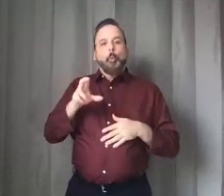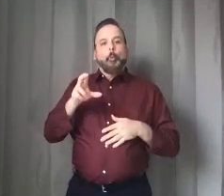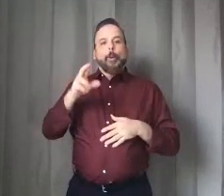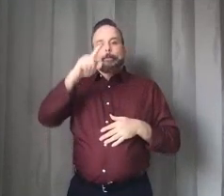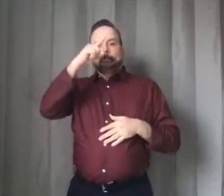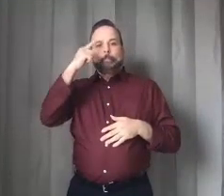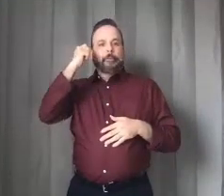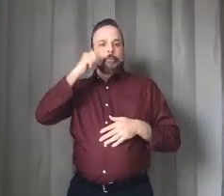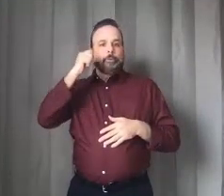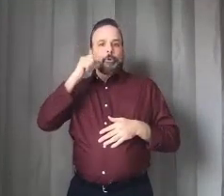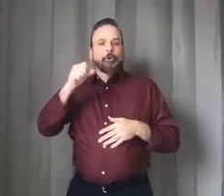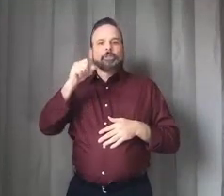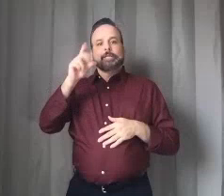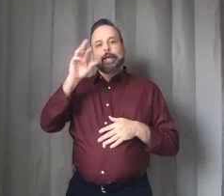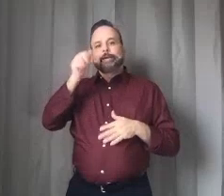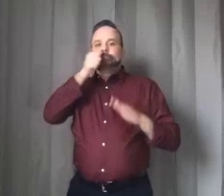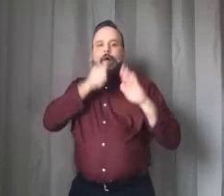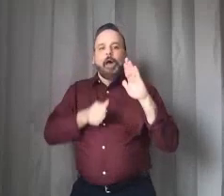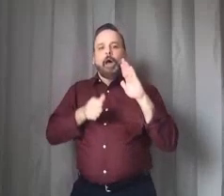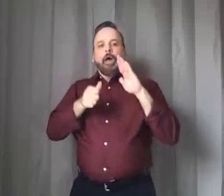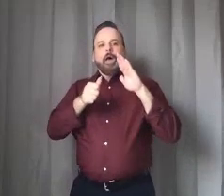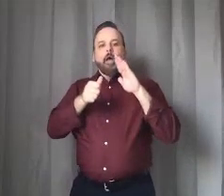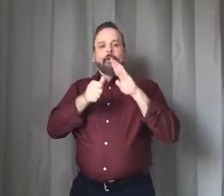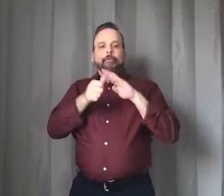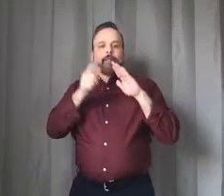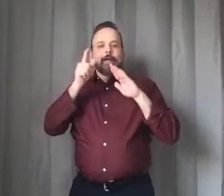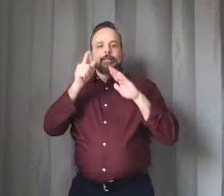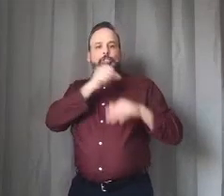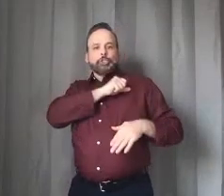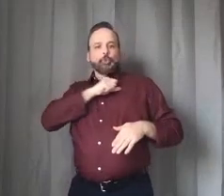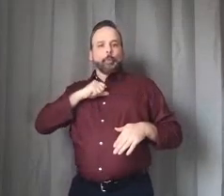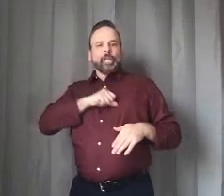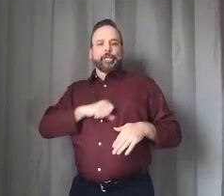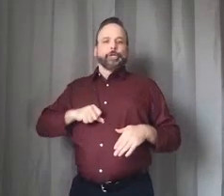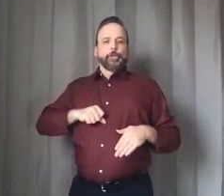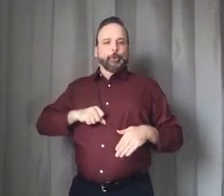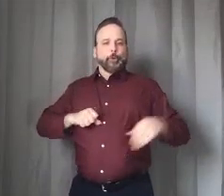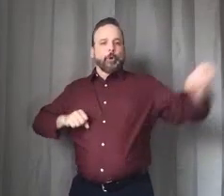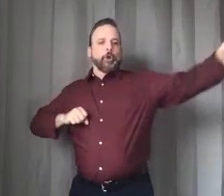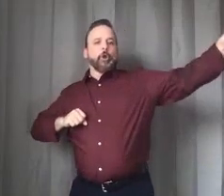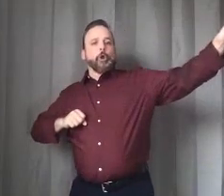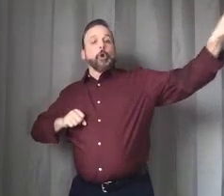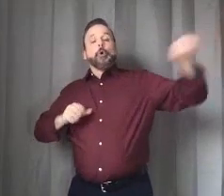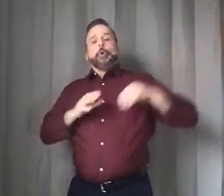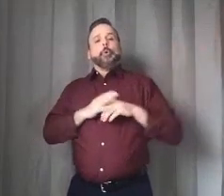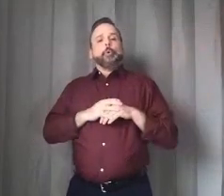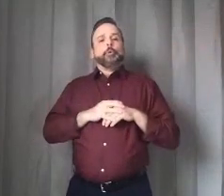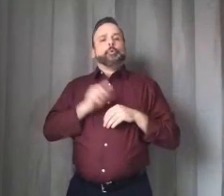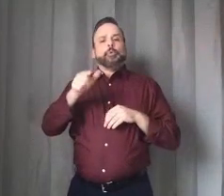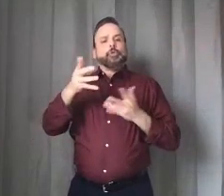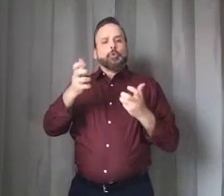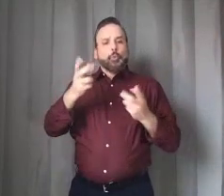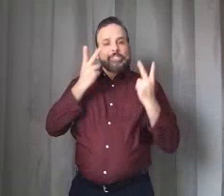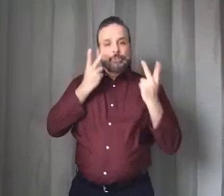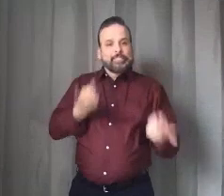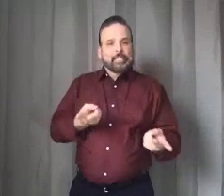of undercover kind of superhero kind of thing. What kind of trends would you like to see?